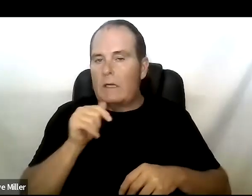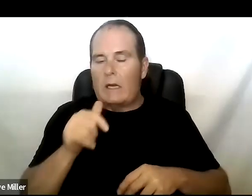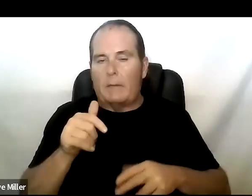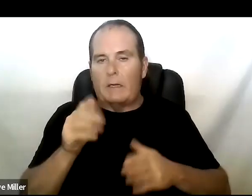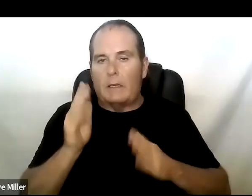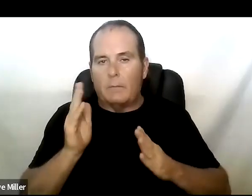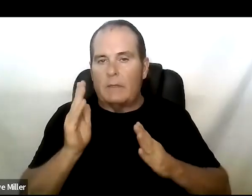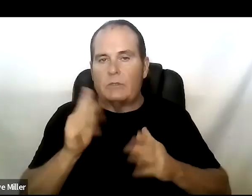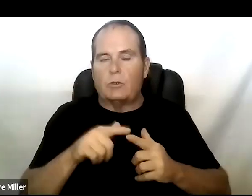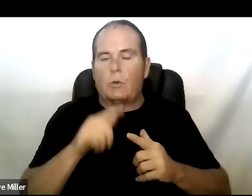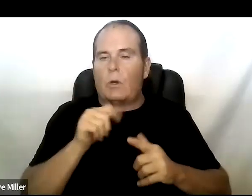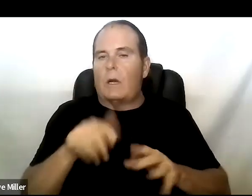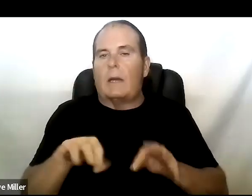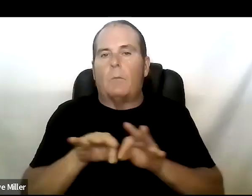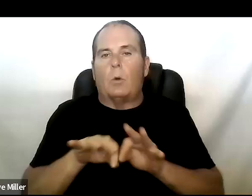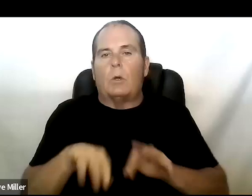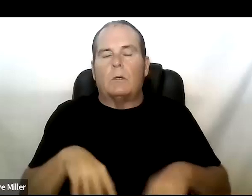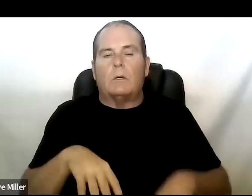or they're not important.